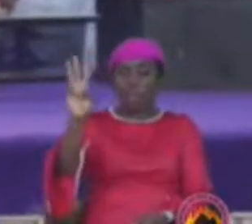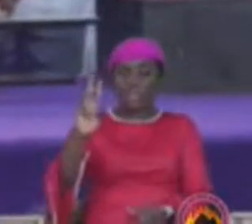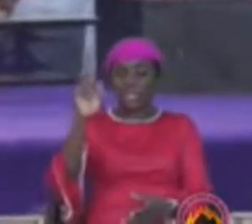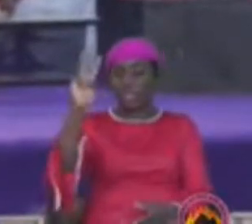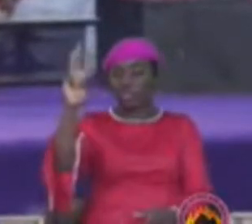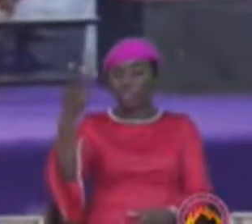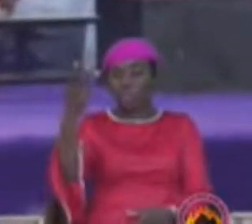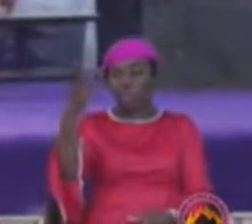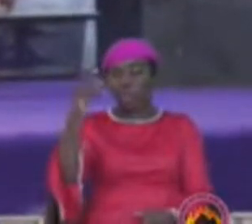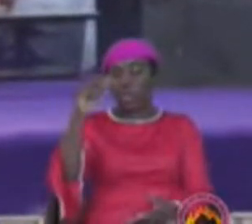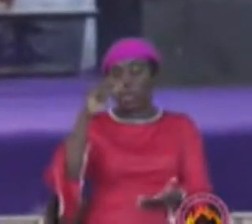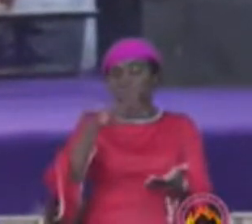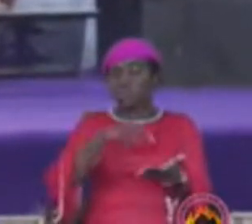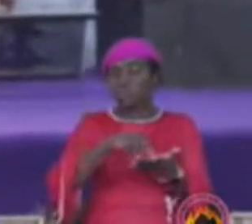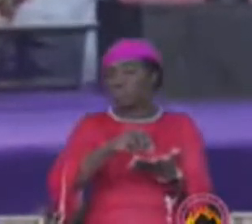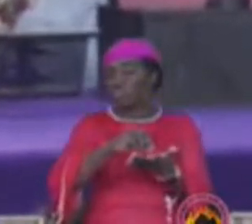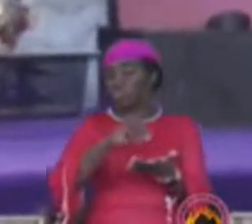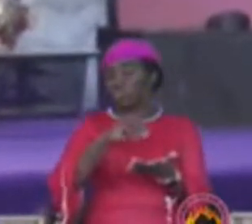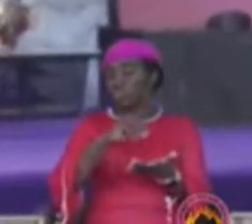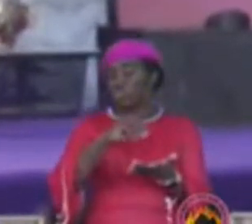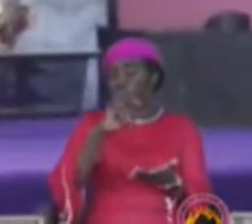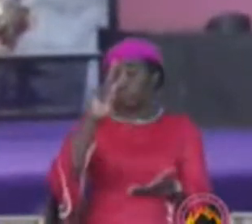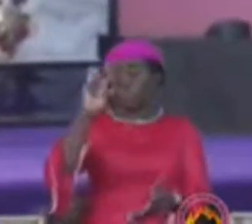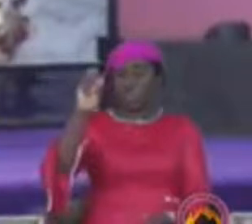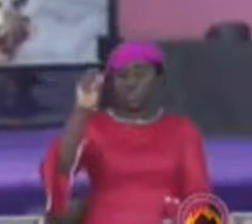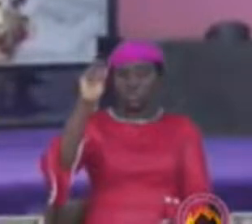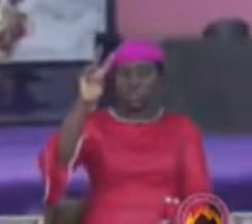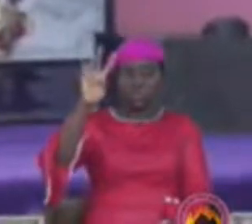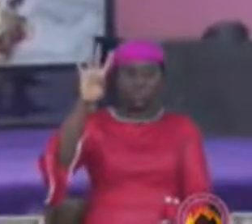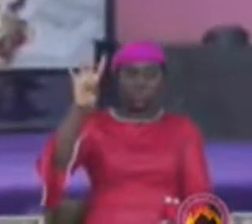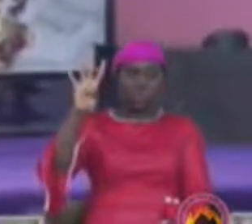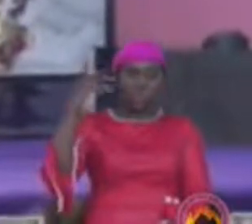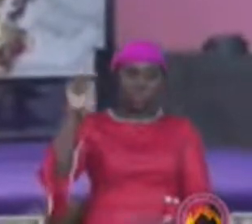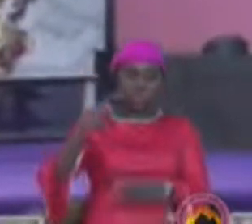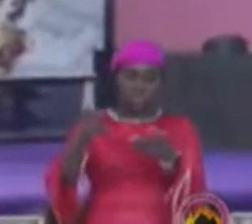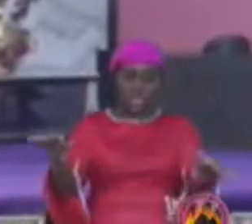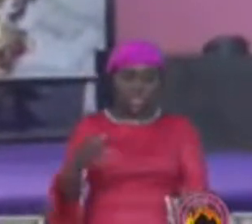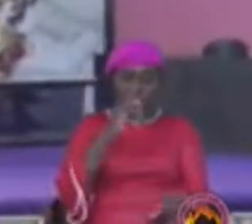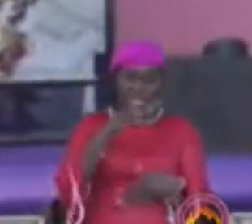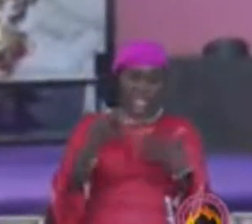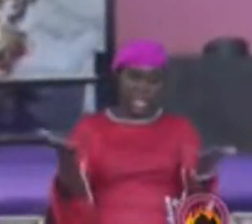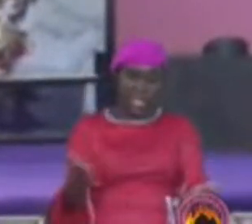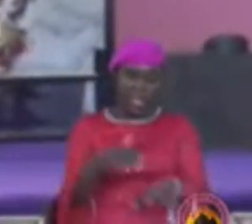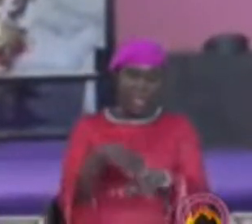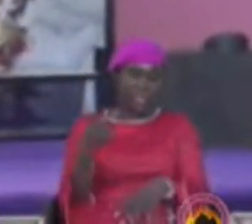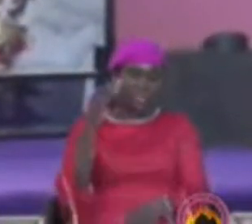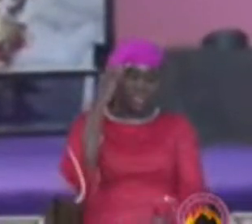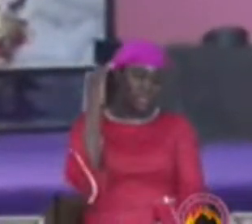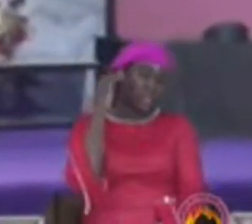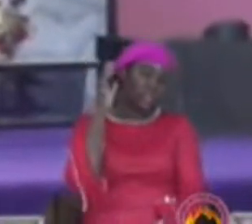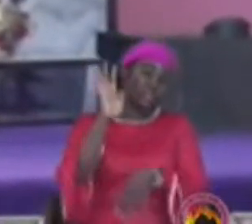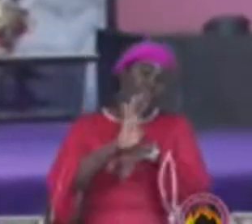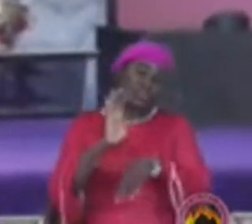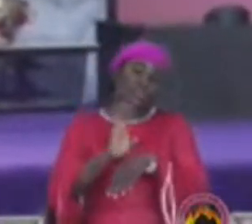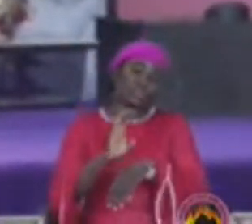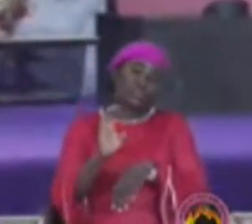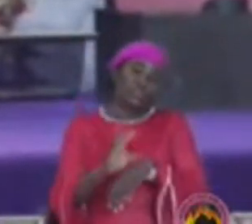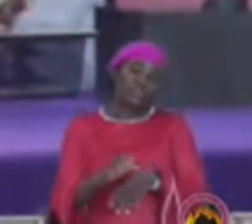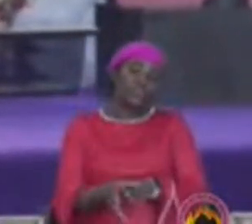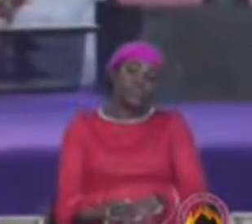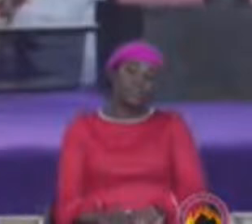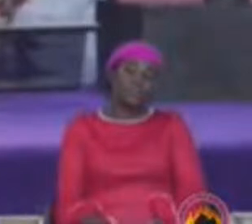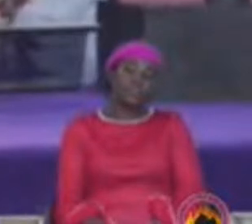3rd April 2024. The venue will be MFM International Headquarters. I want it to alaja ti won ma nse